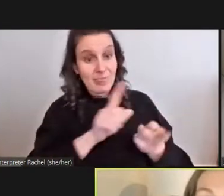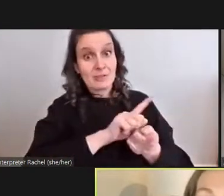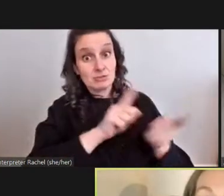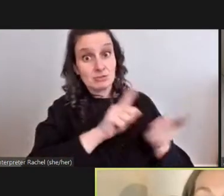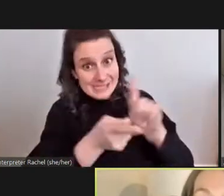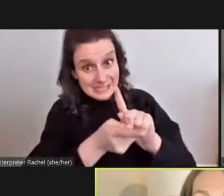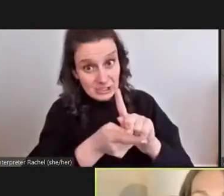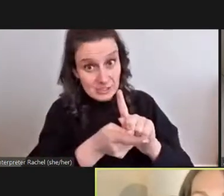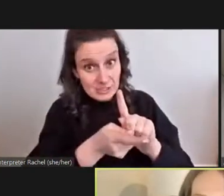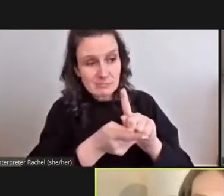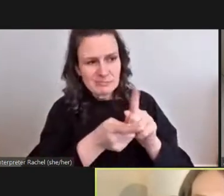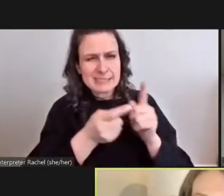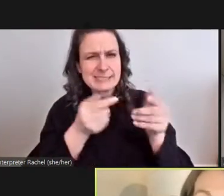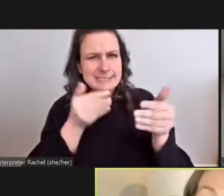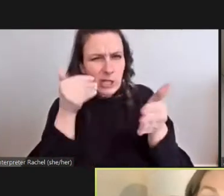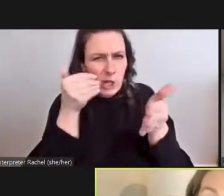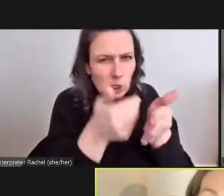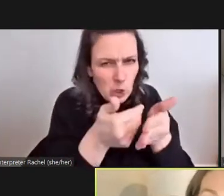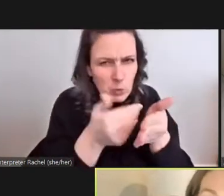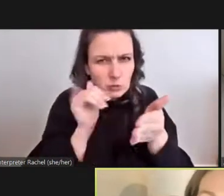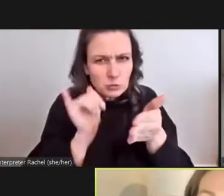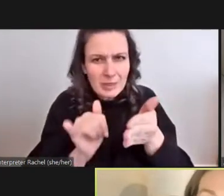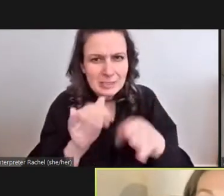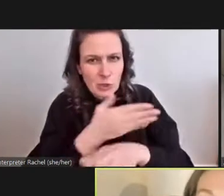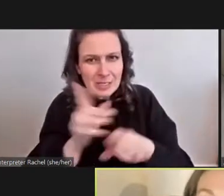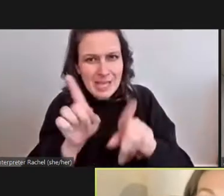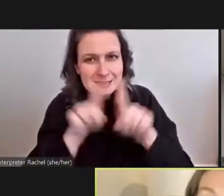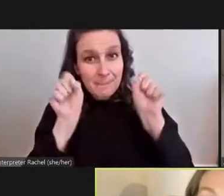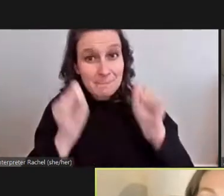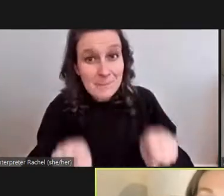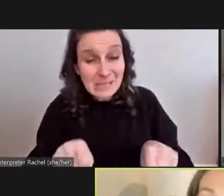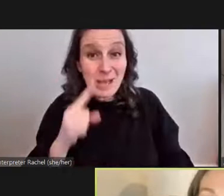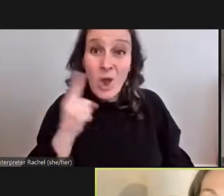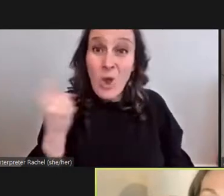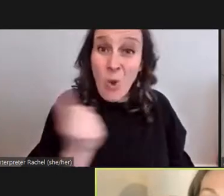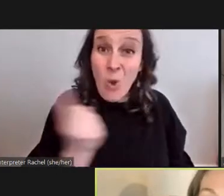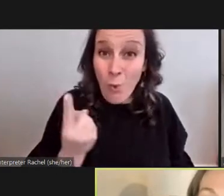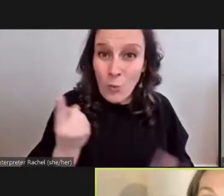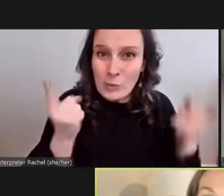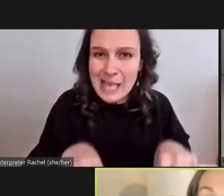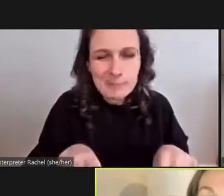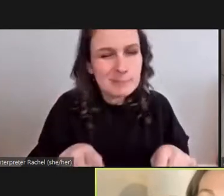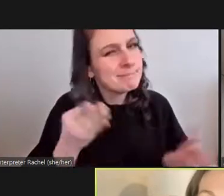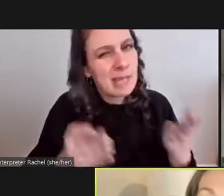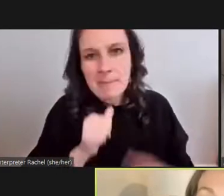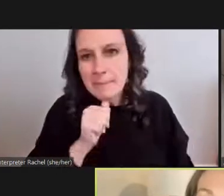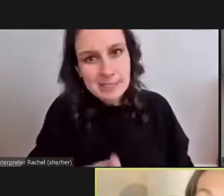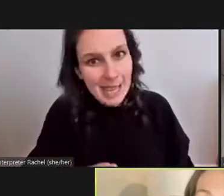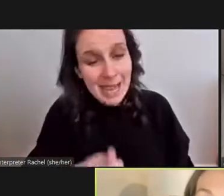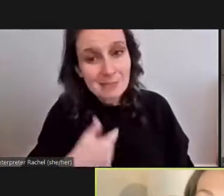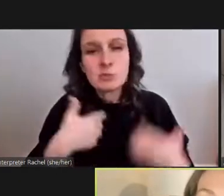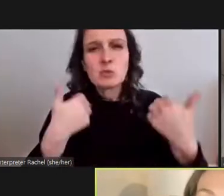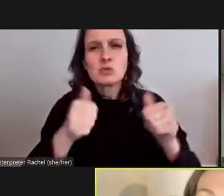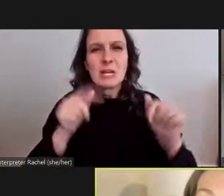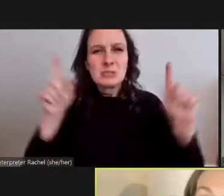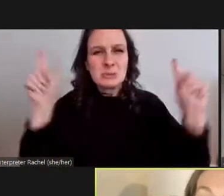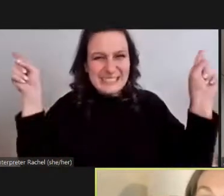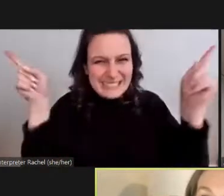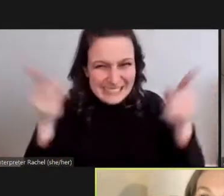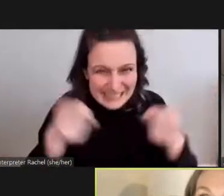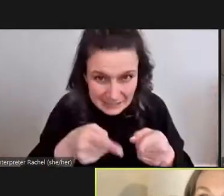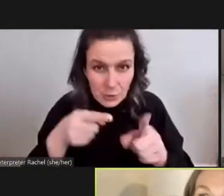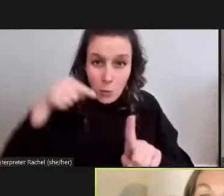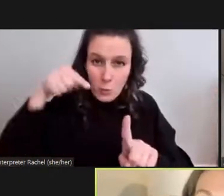translations as close in time to when they occur, but that doesn't always happen. So trying to distill down what was